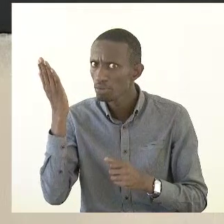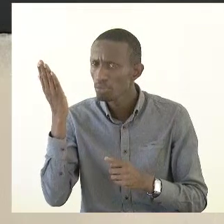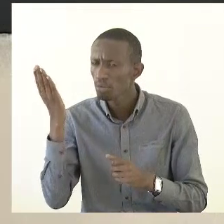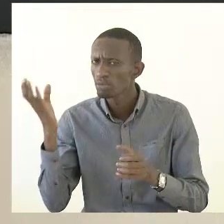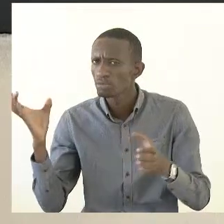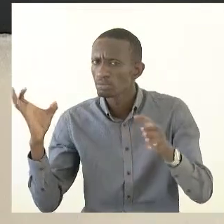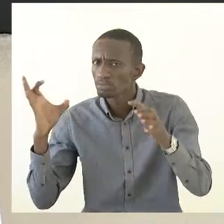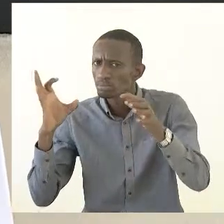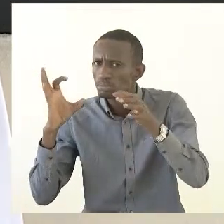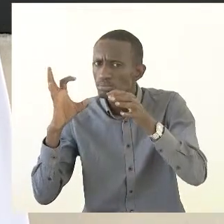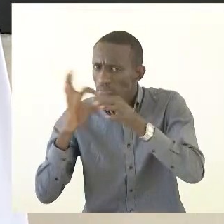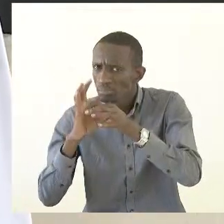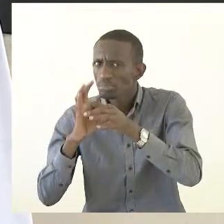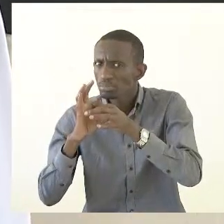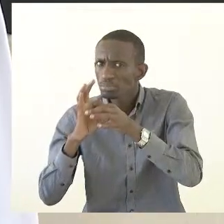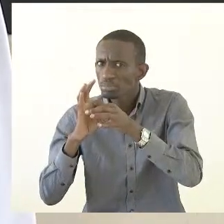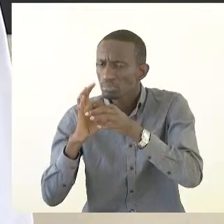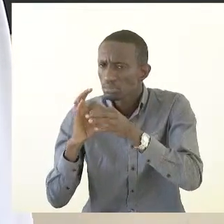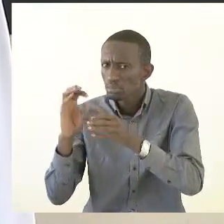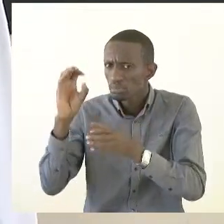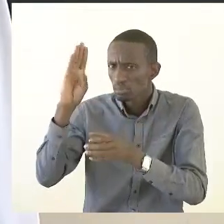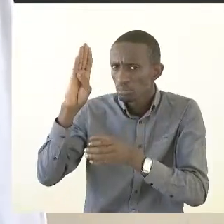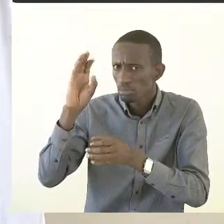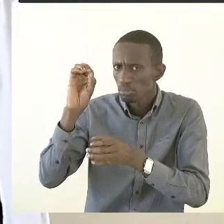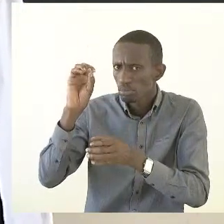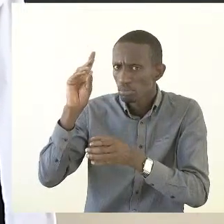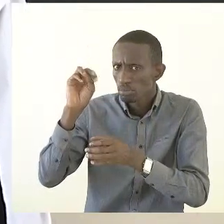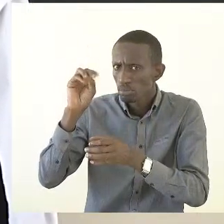is a bond, you combine it with the fructose.